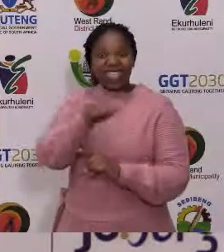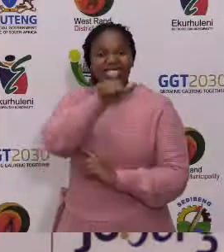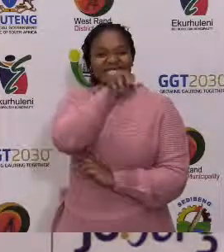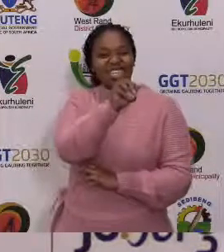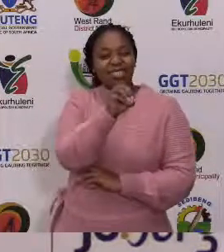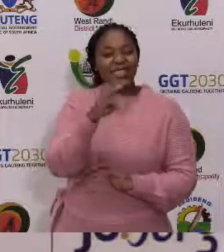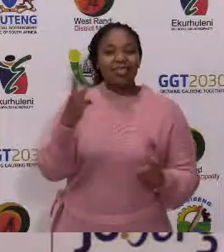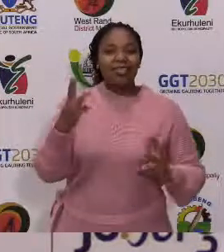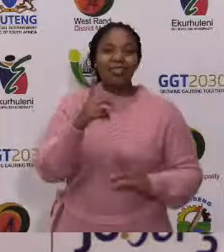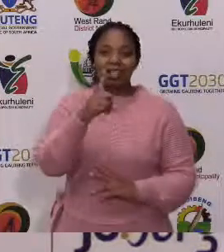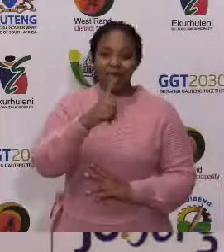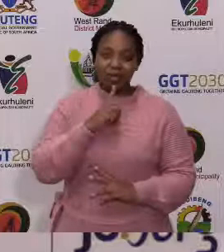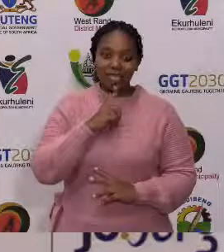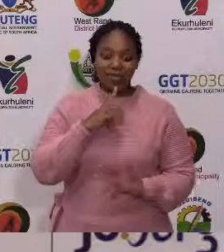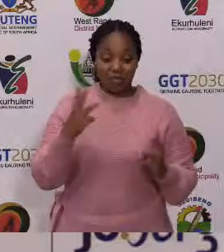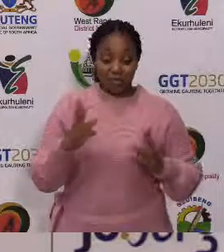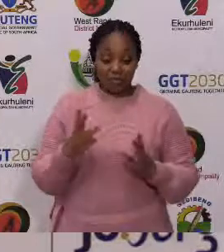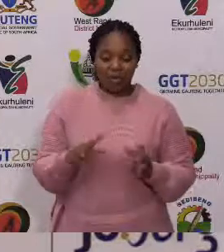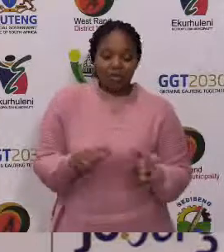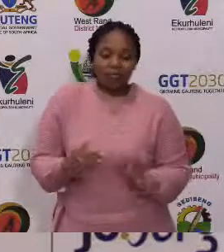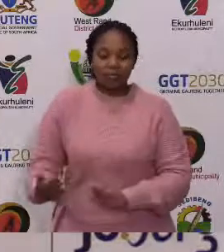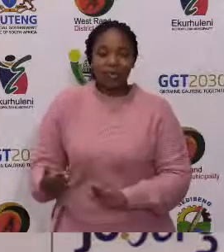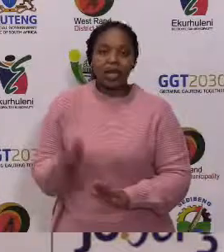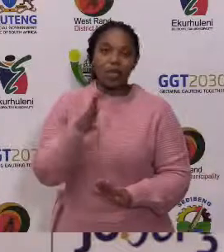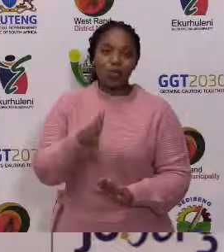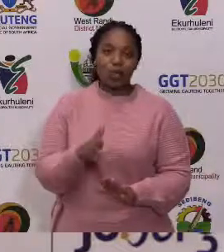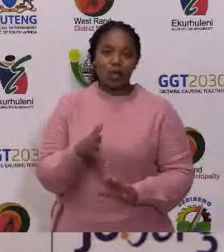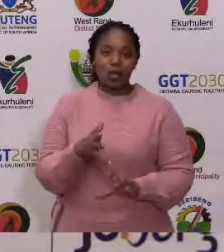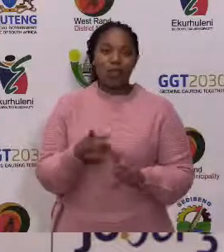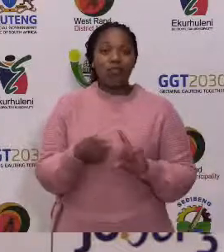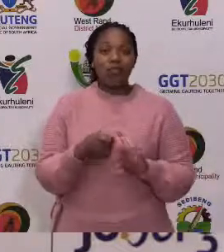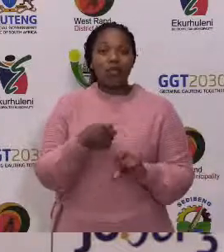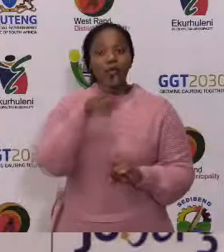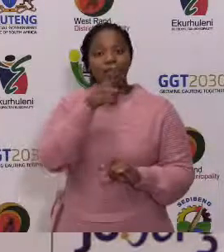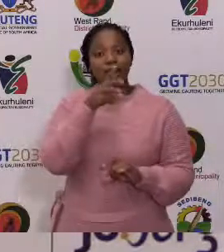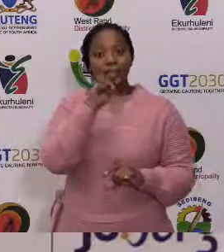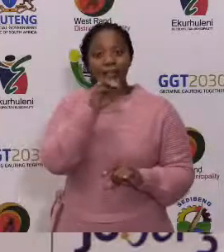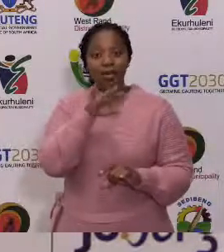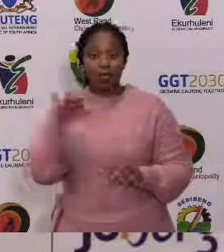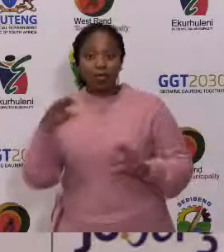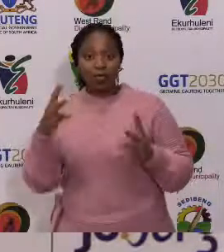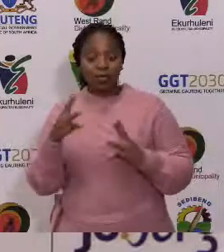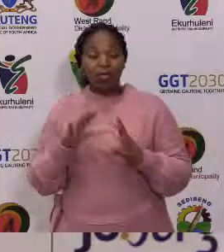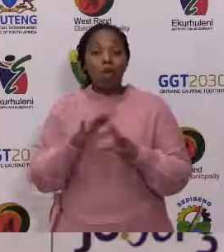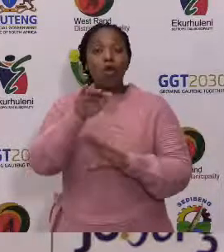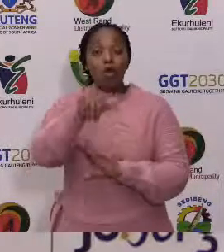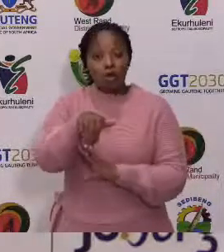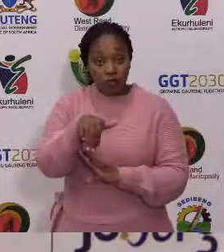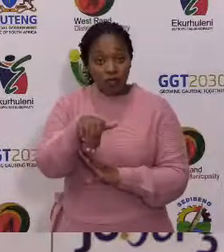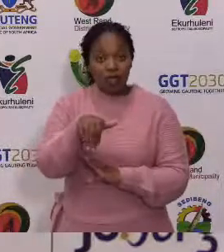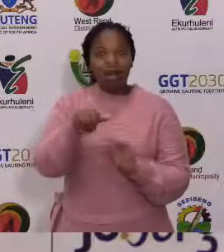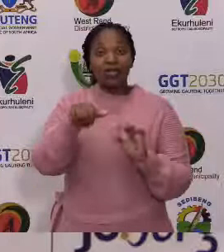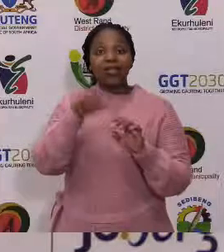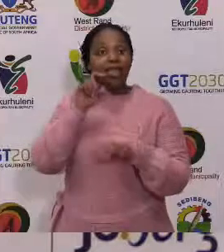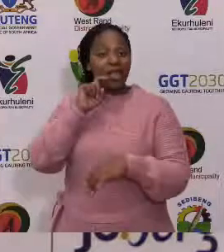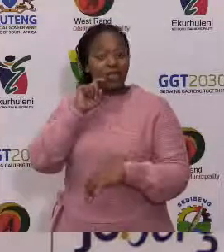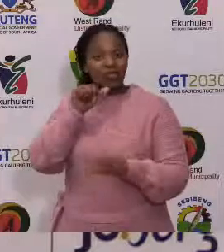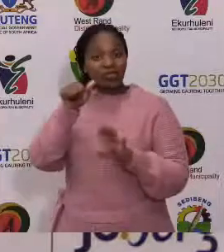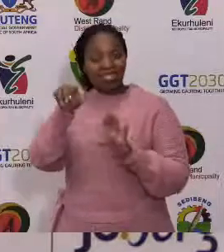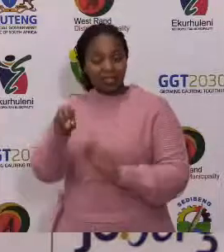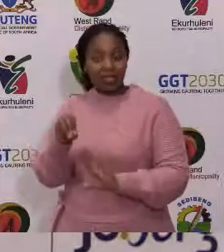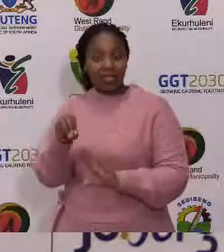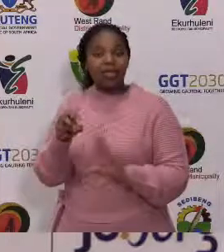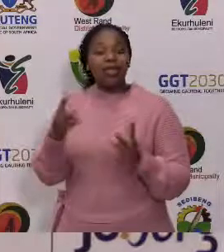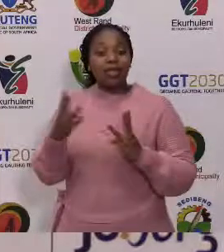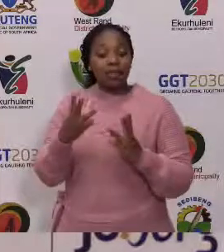60,000. Okay, if 1 million people over the age of 60 get vaccinated, the number of people that might